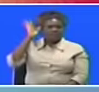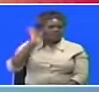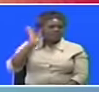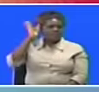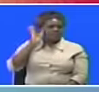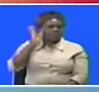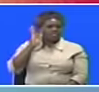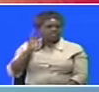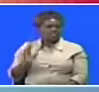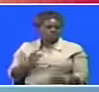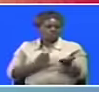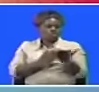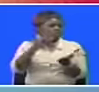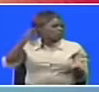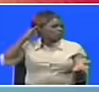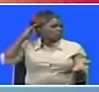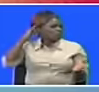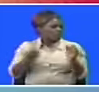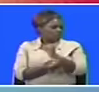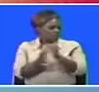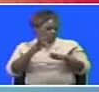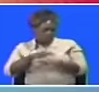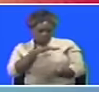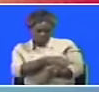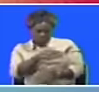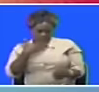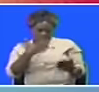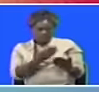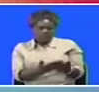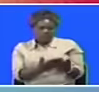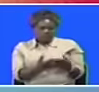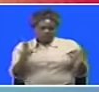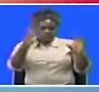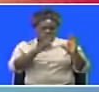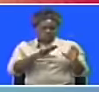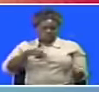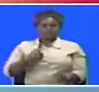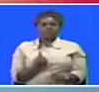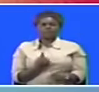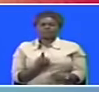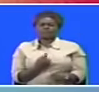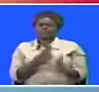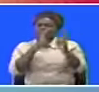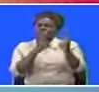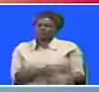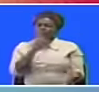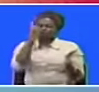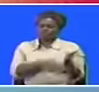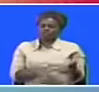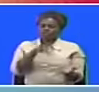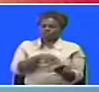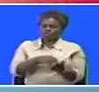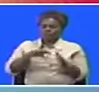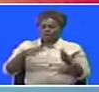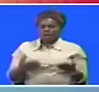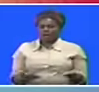by way of phone for updates. Good evening, Francis. Thank you for joining us. What can you report as of now with